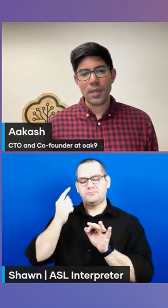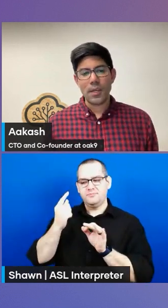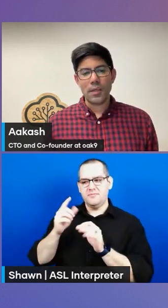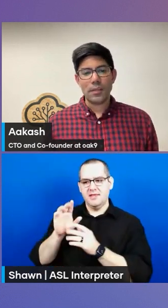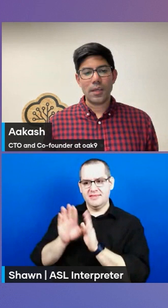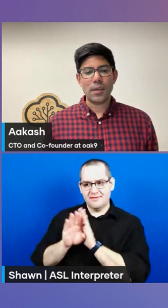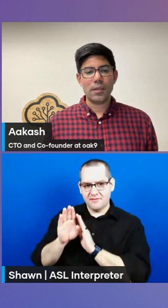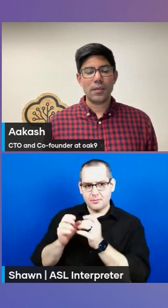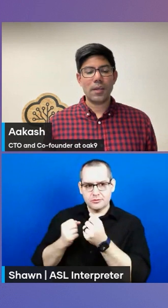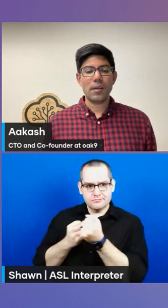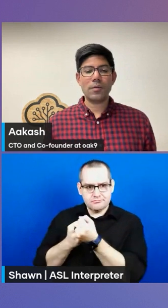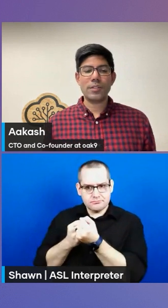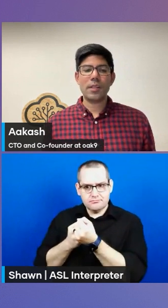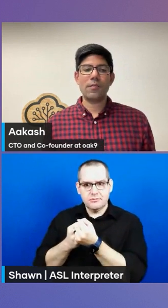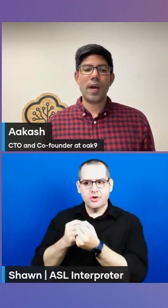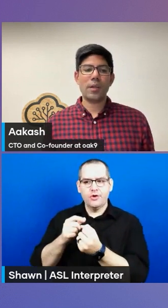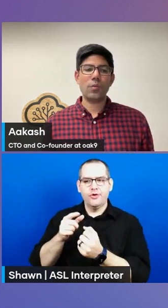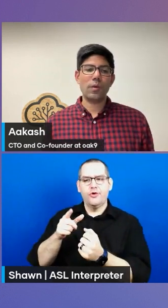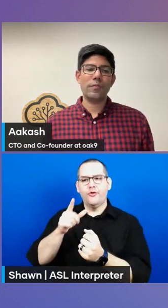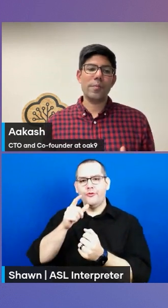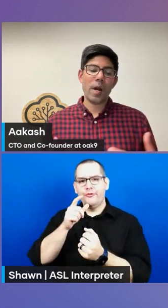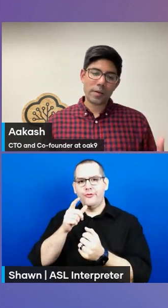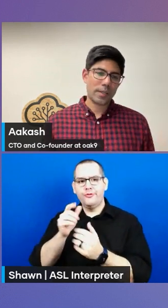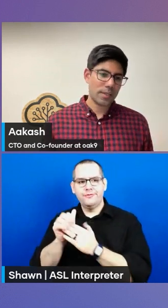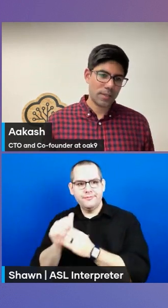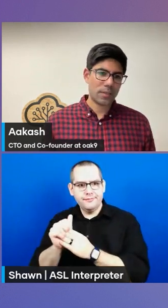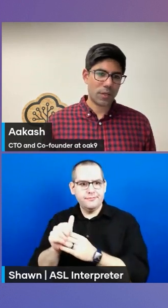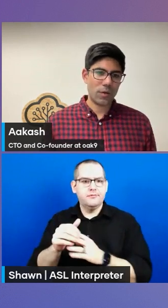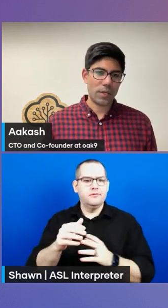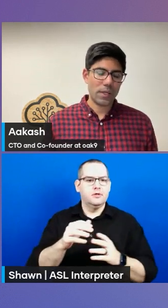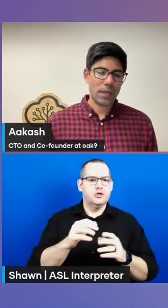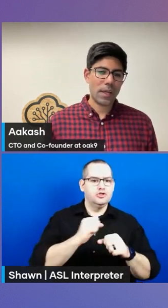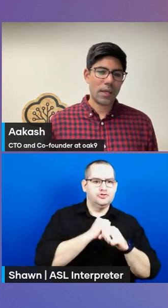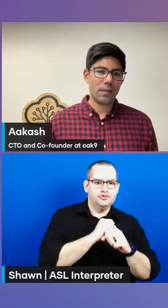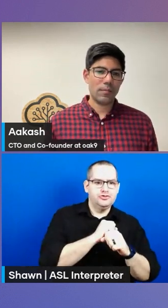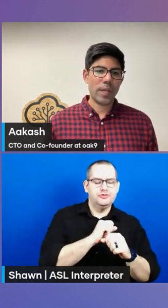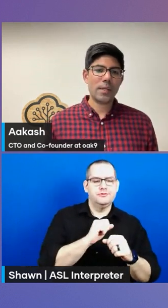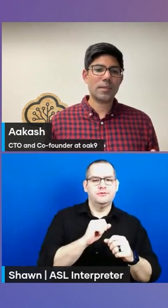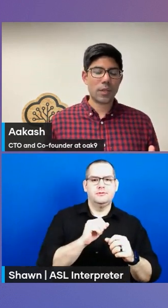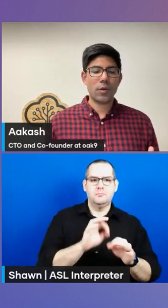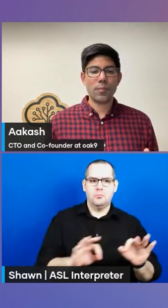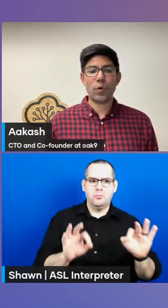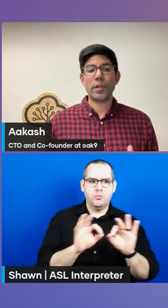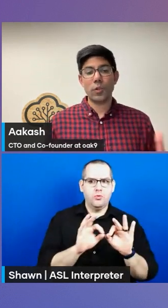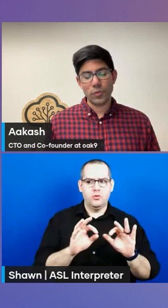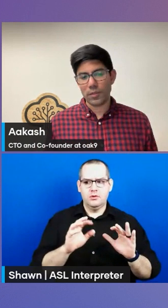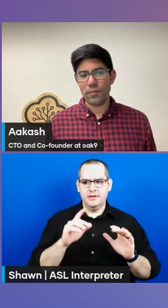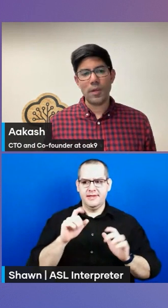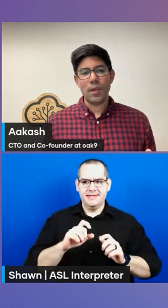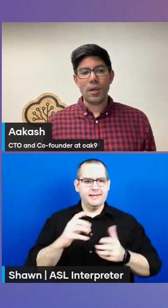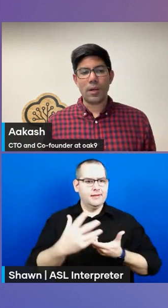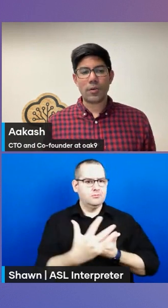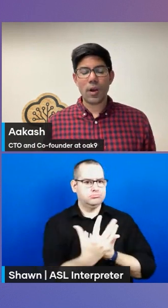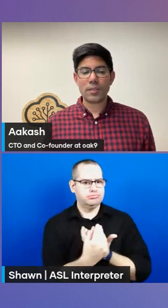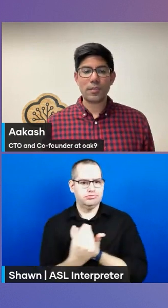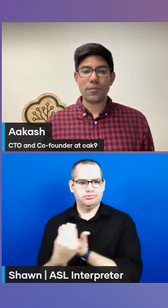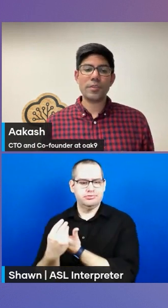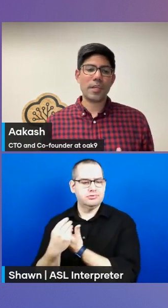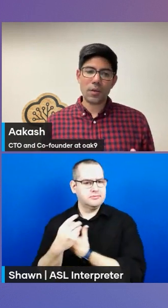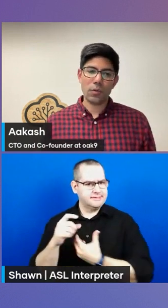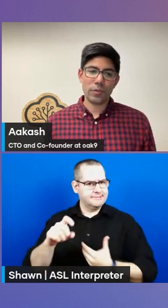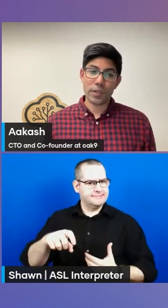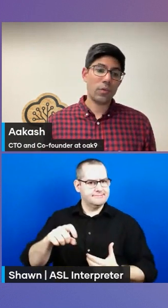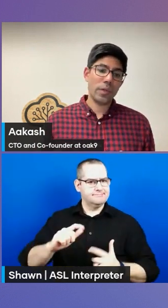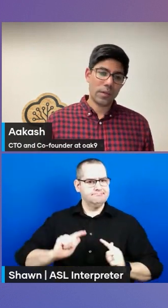champions. They understand the value of democratizing security and making security more inclusive across